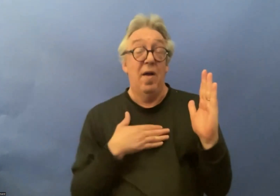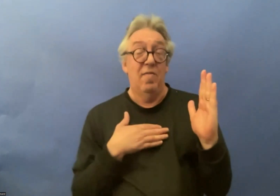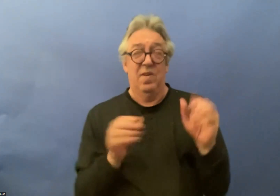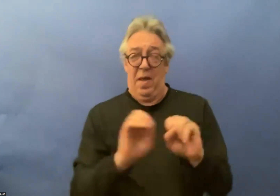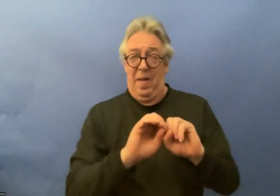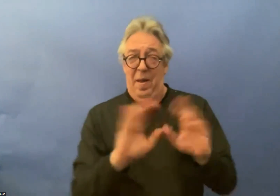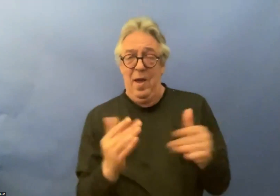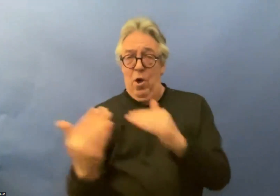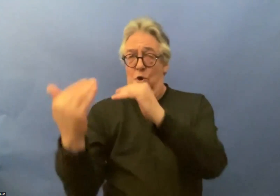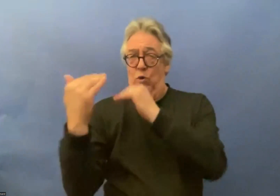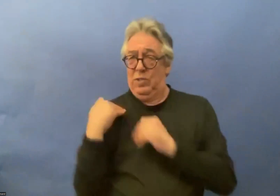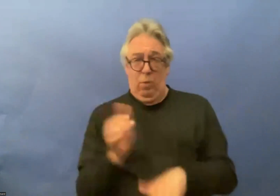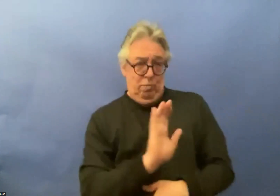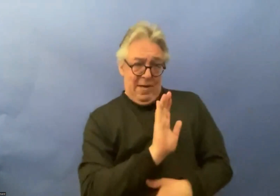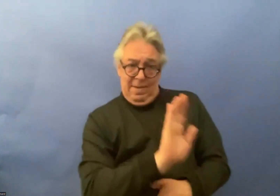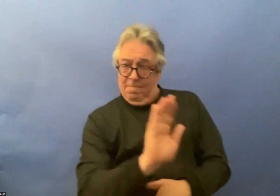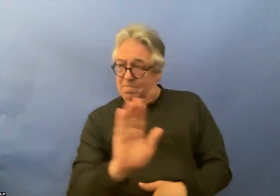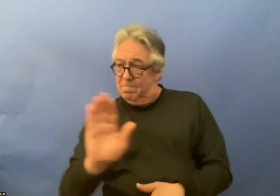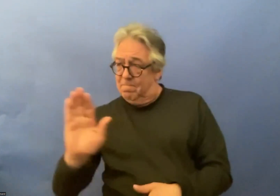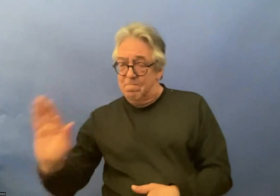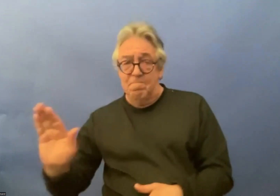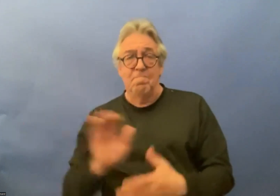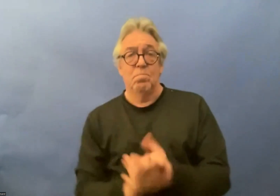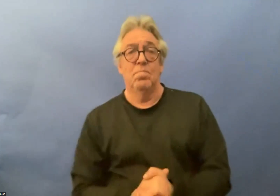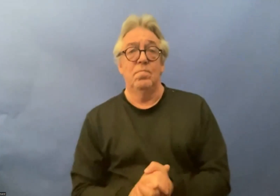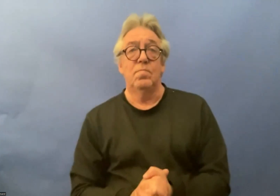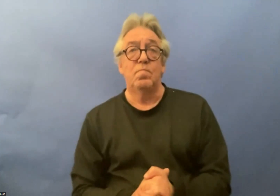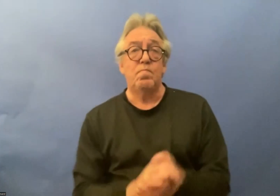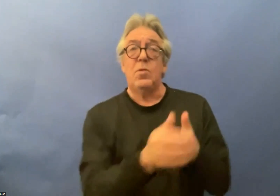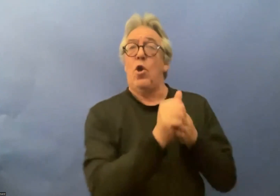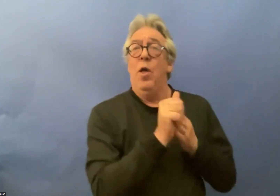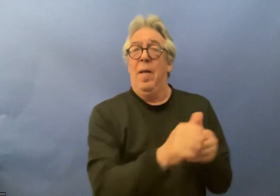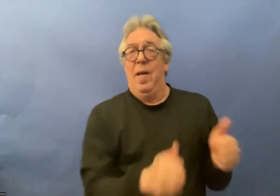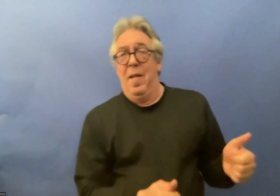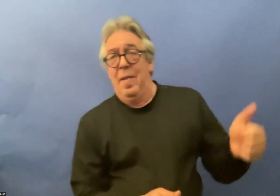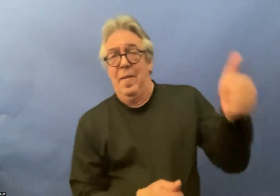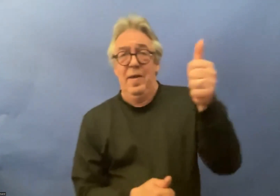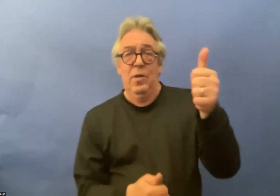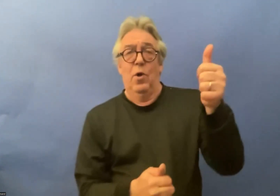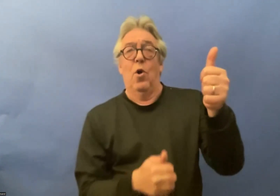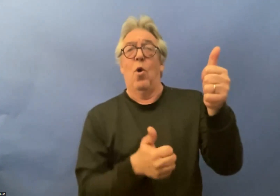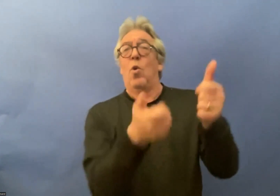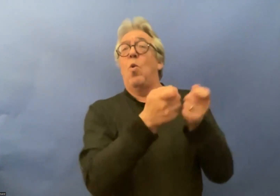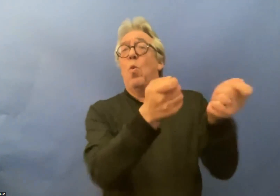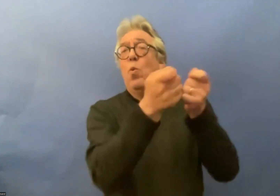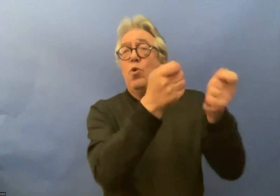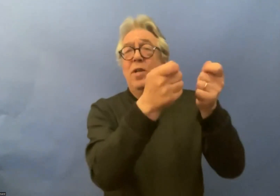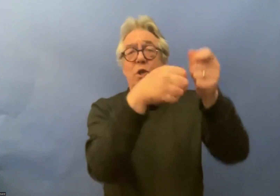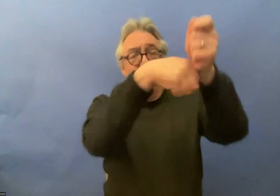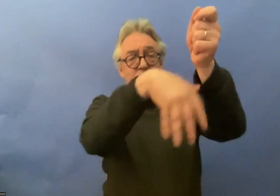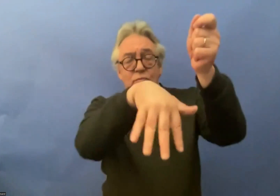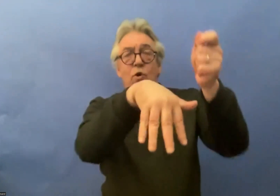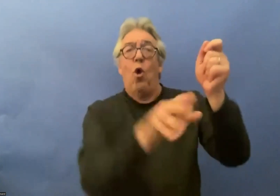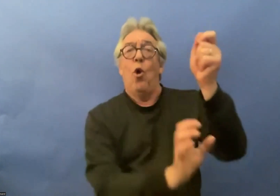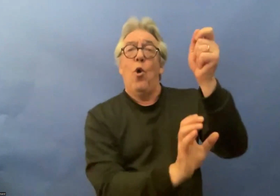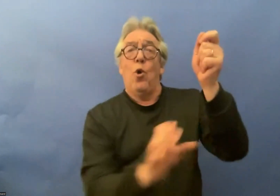and responsibility to each humanitarian actors, from the leadership of the humanitarian action coordination to the cluster leads to